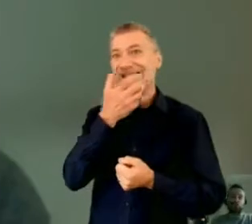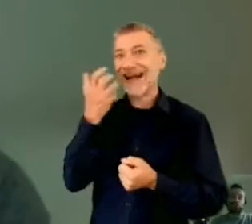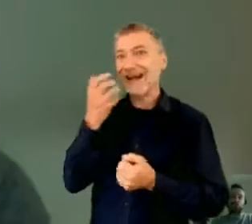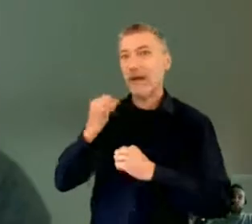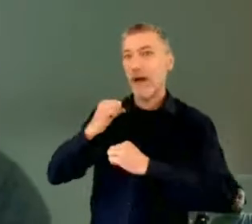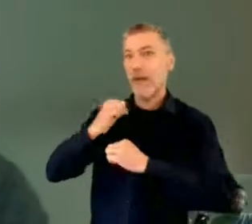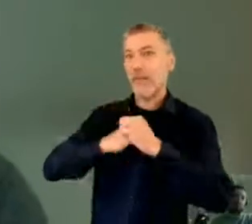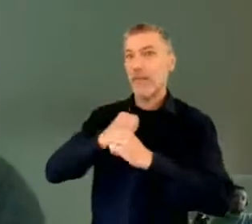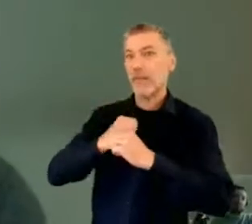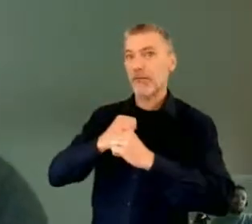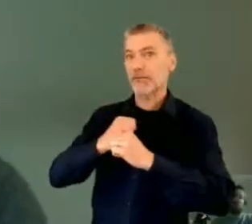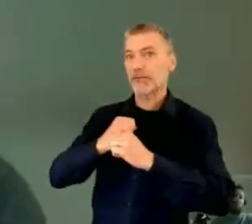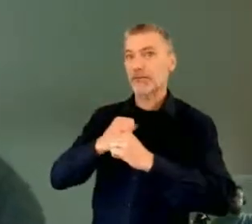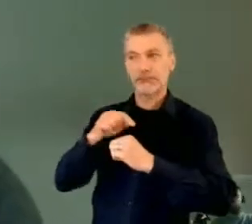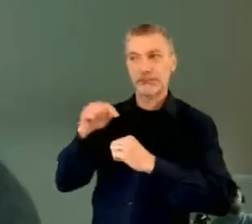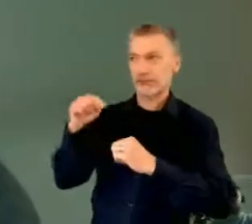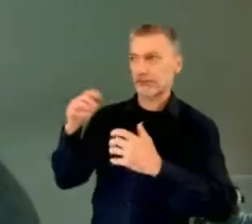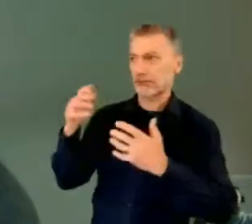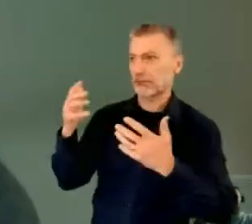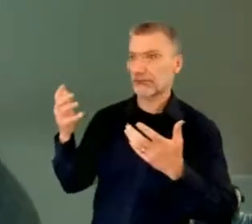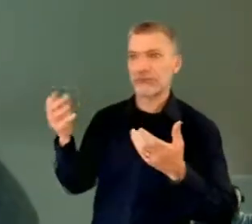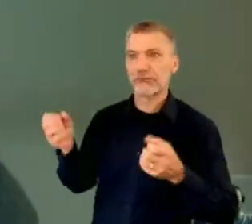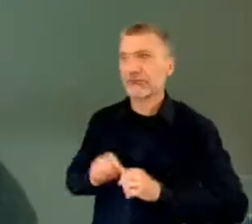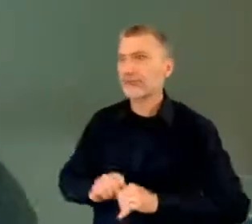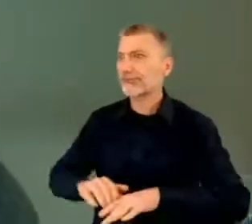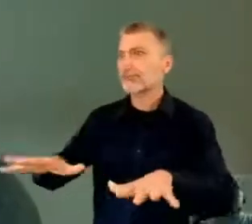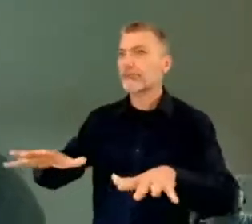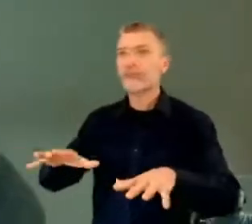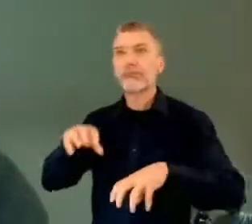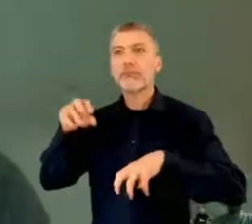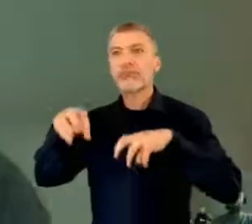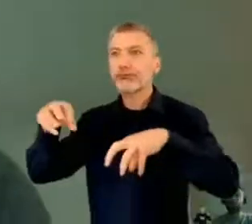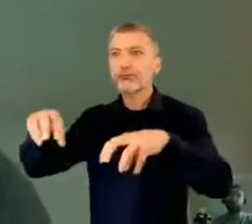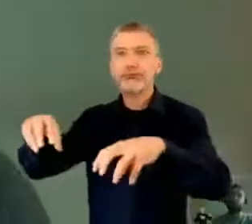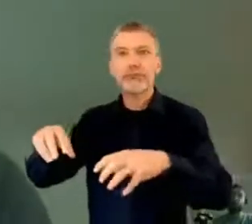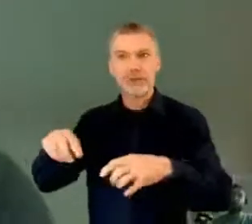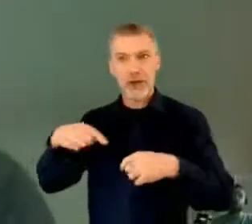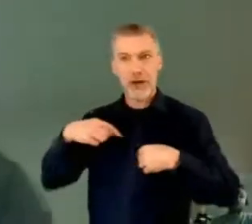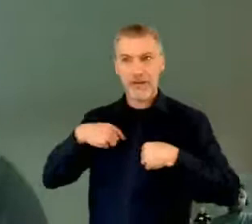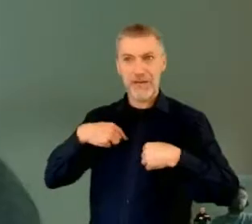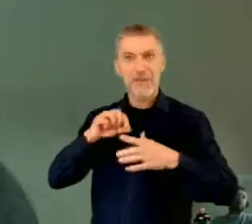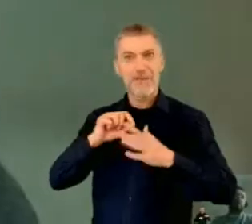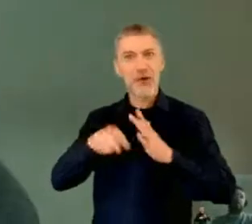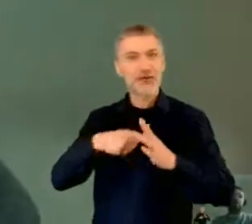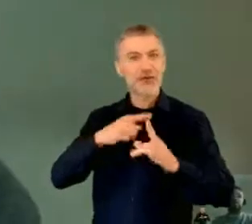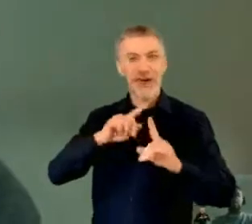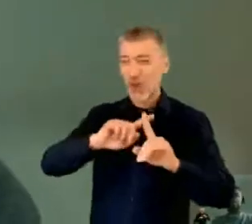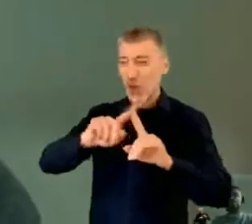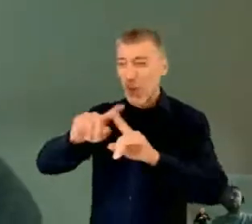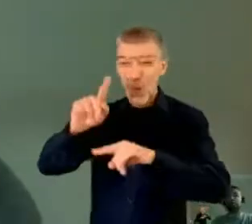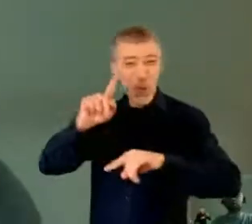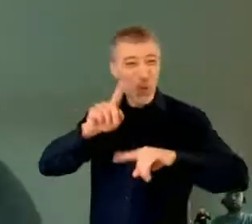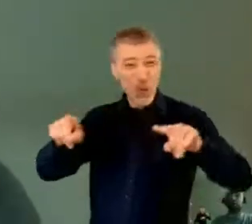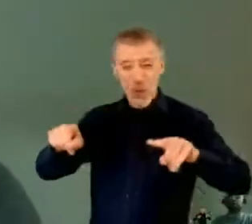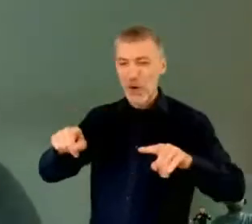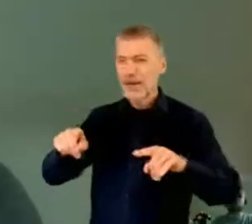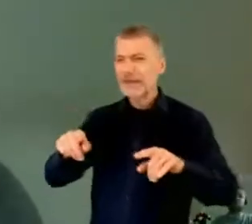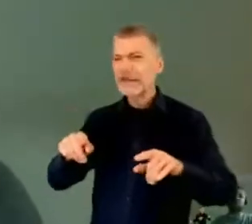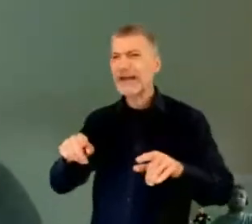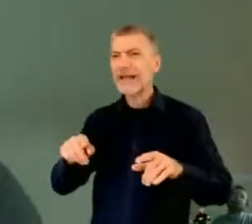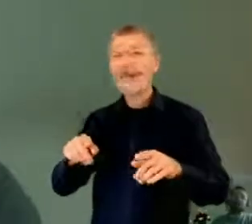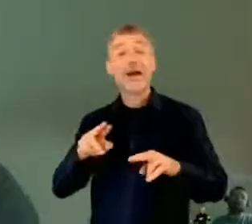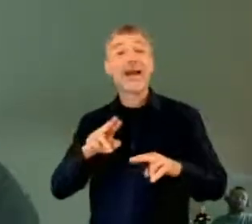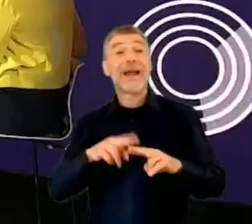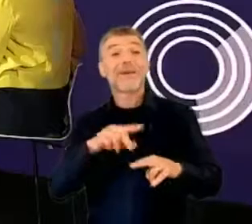hugely exciting opportunities to get involved in a lot of range of projects and using more electrical appliances that cuts down on our carbon